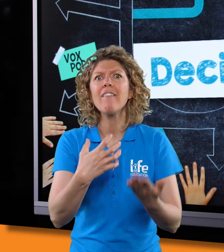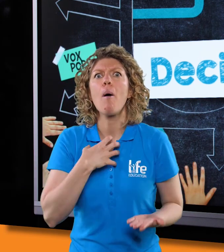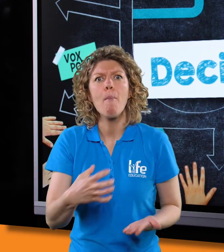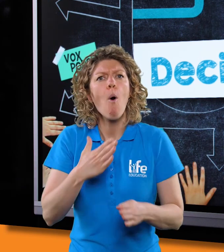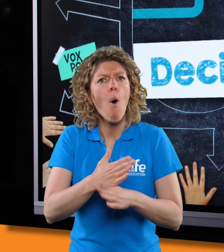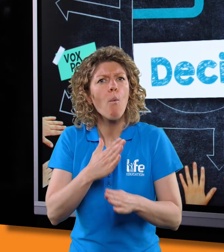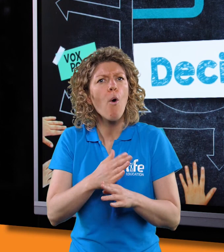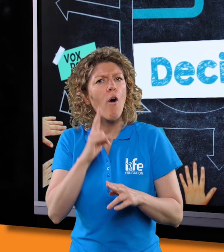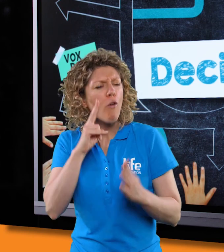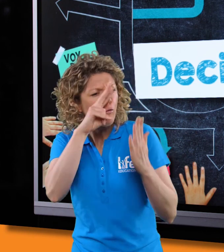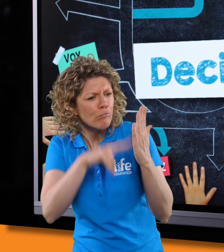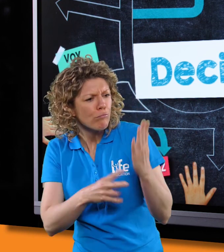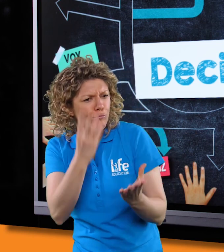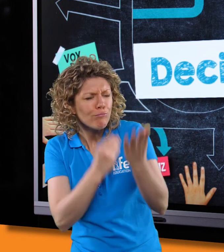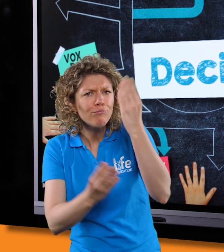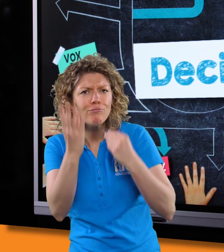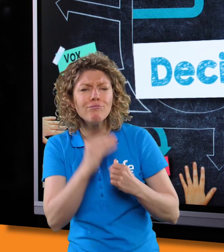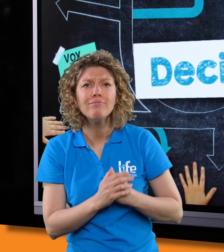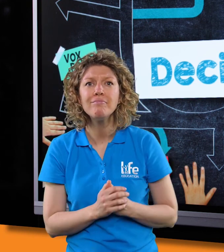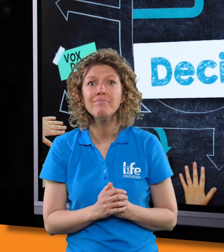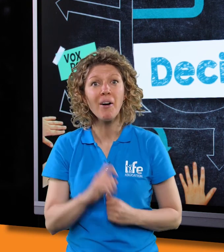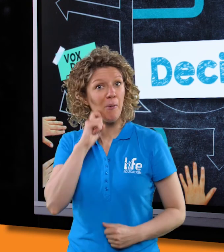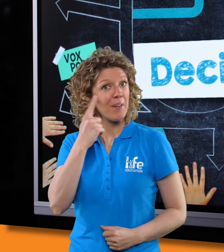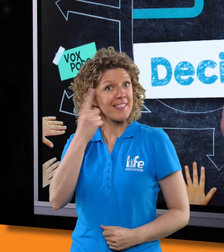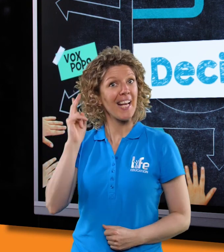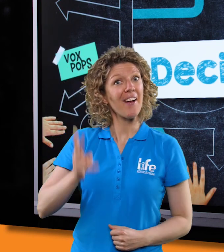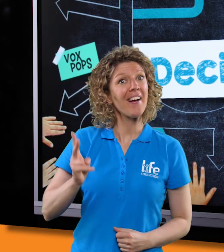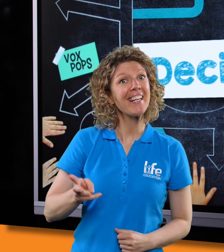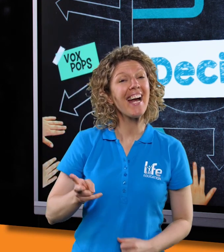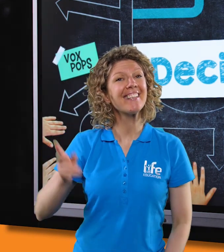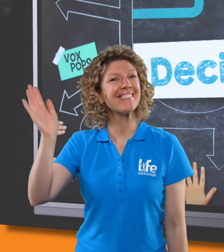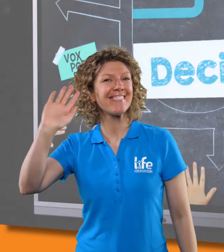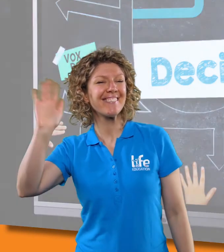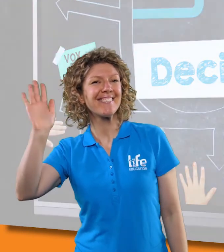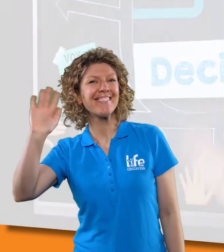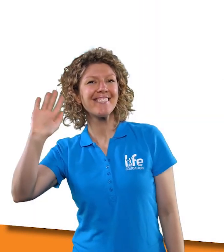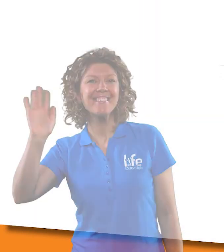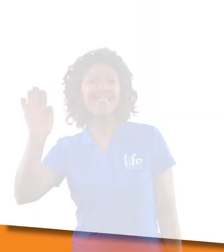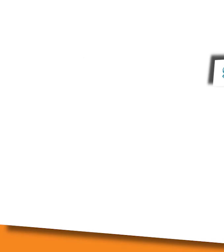I look forward to seeing you again for session 3. Bye.